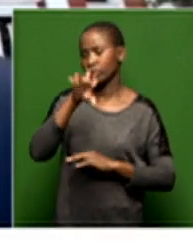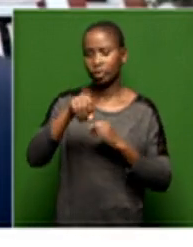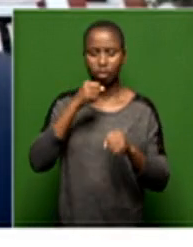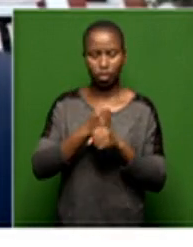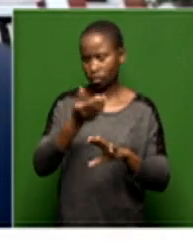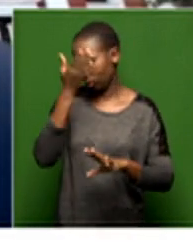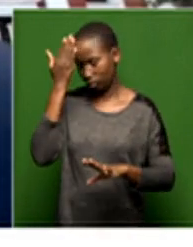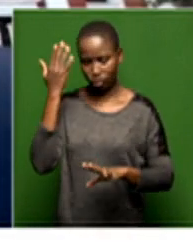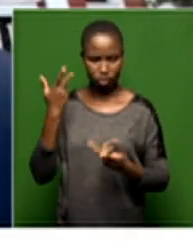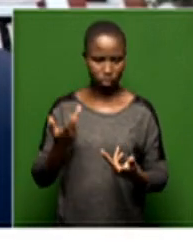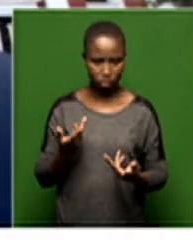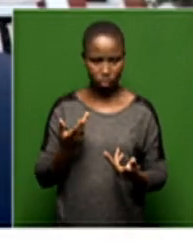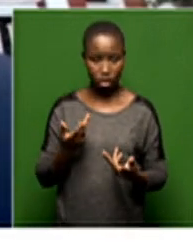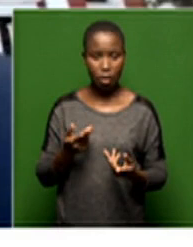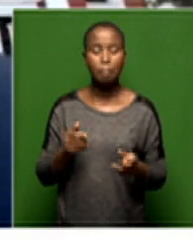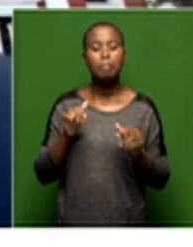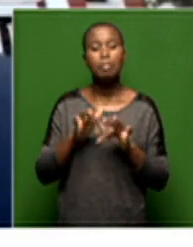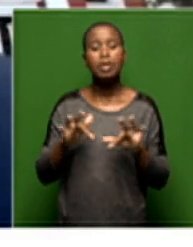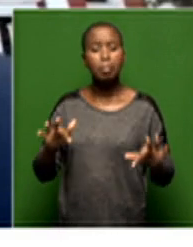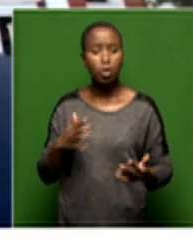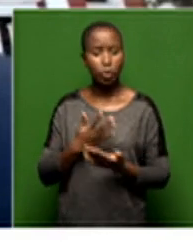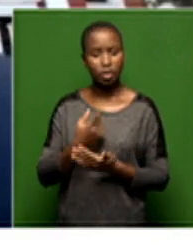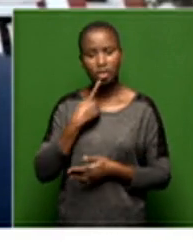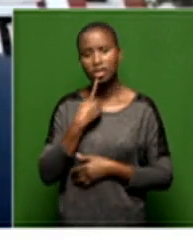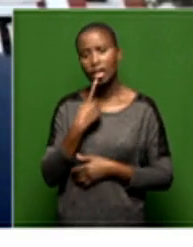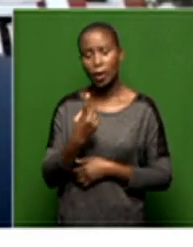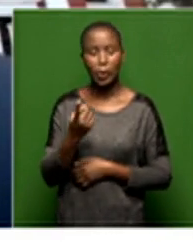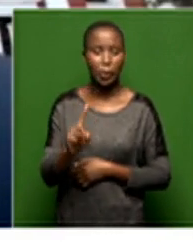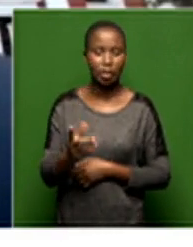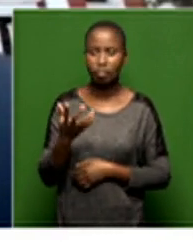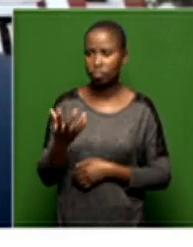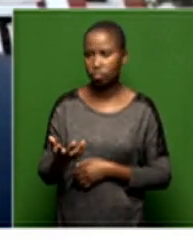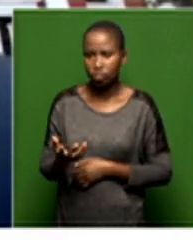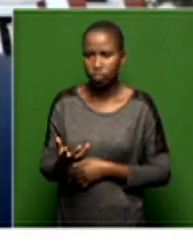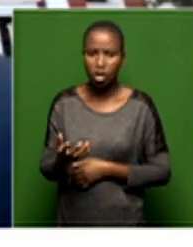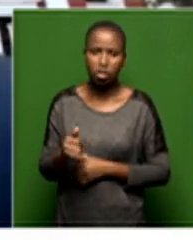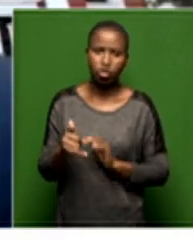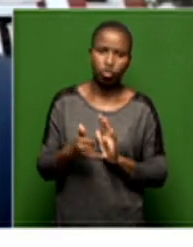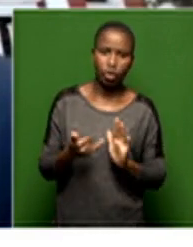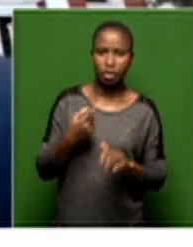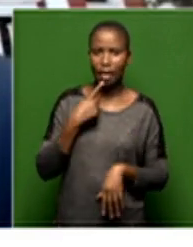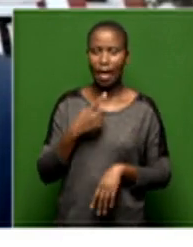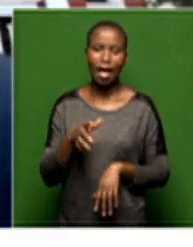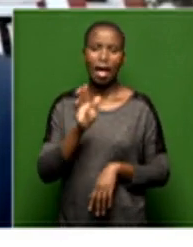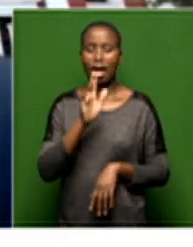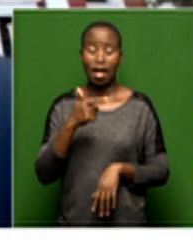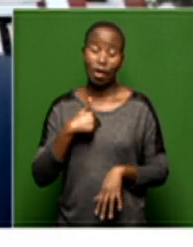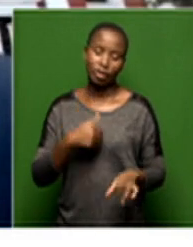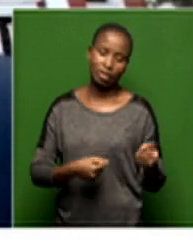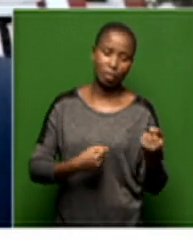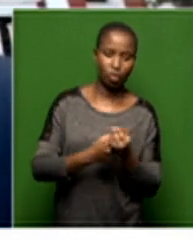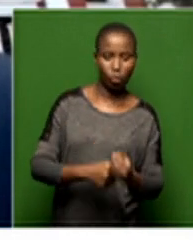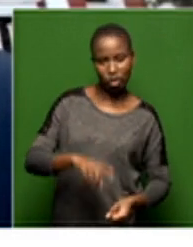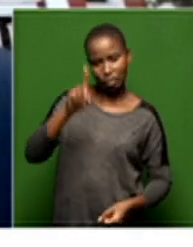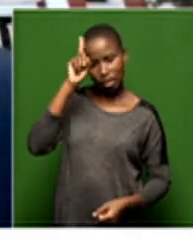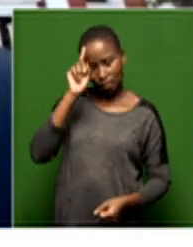that? That the people would say that just to divert, that no, we support Madiba and